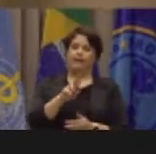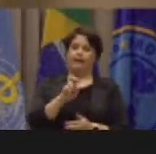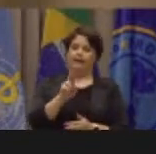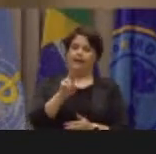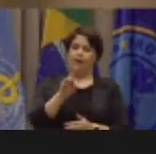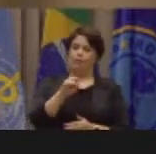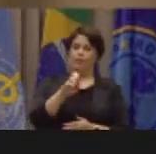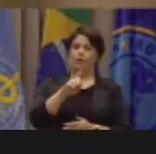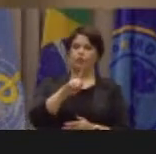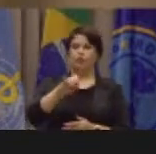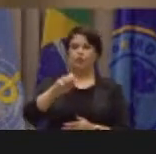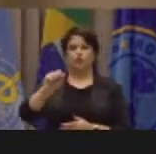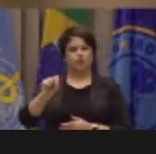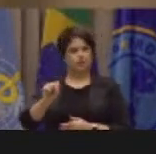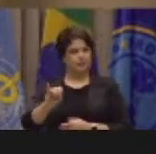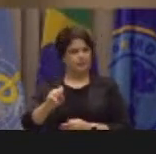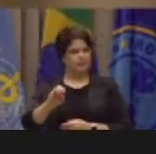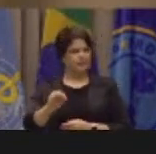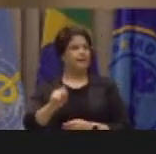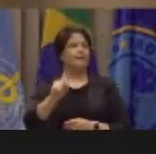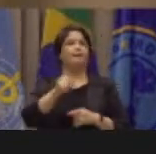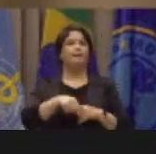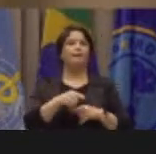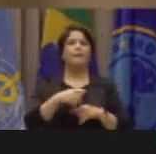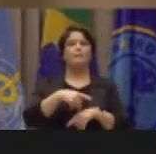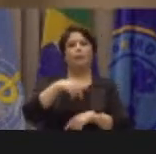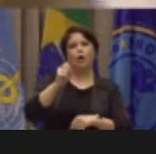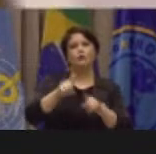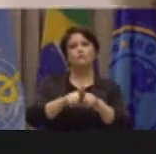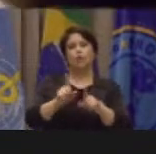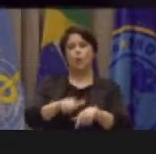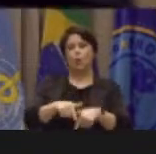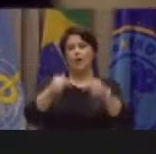a master in clinical medicine, postgraduate in